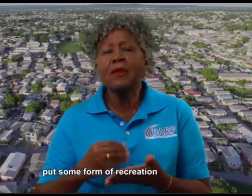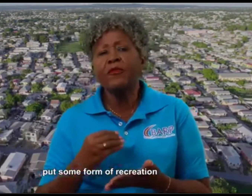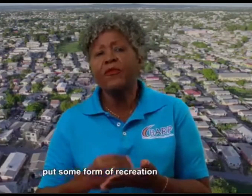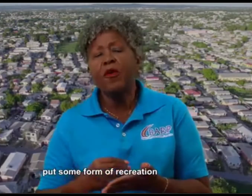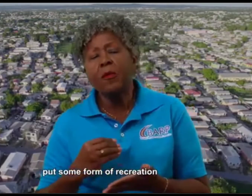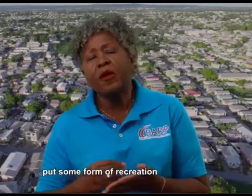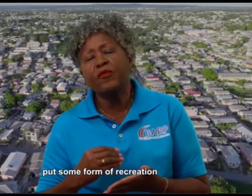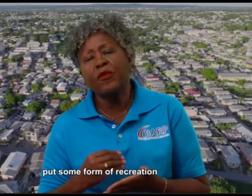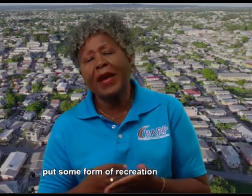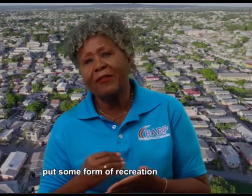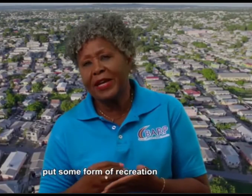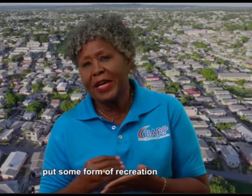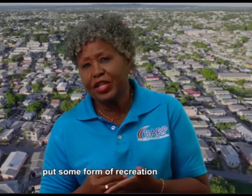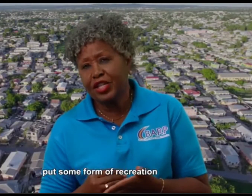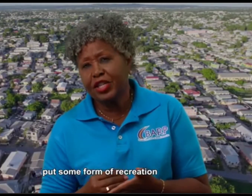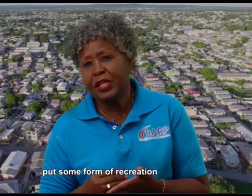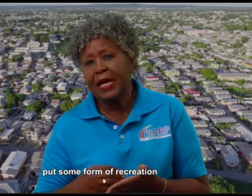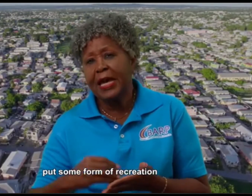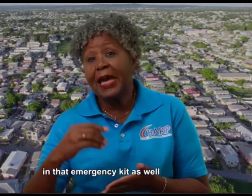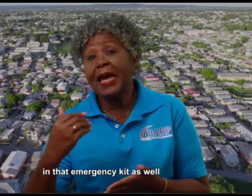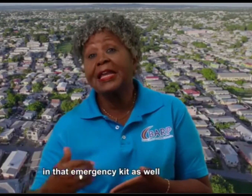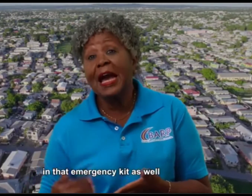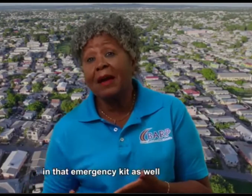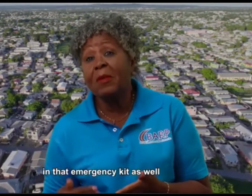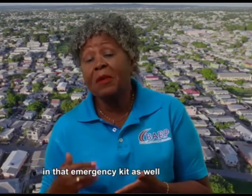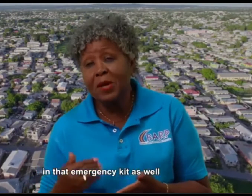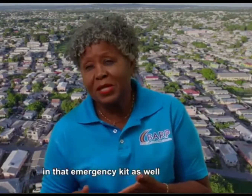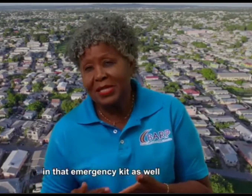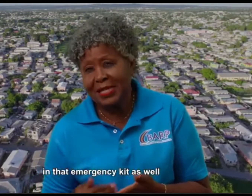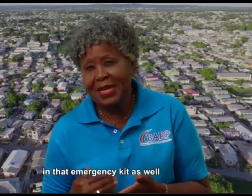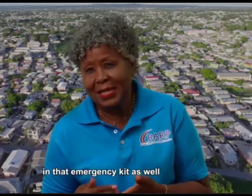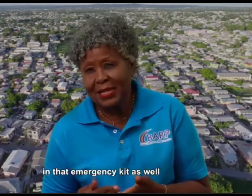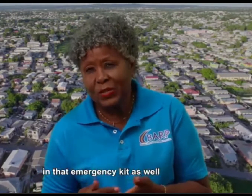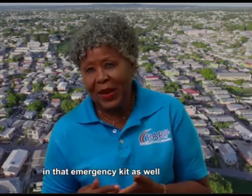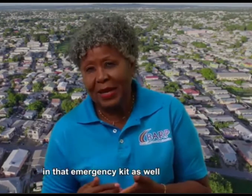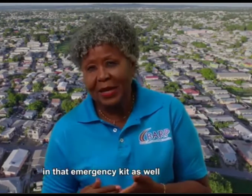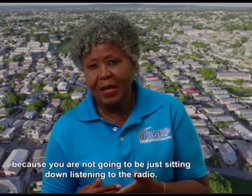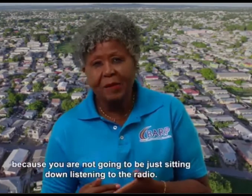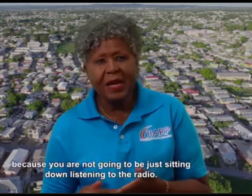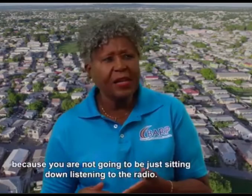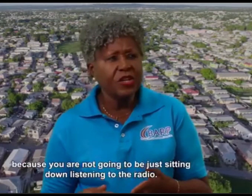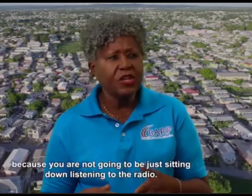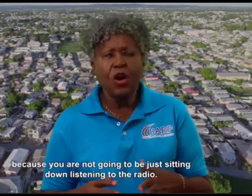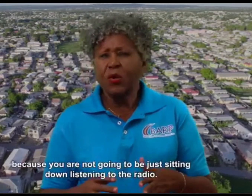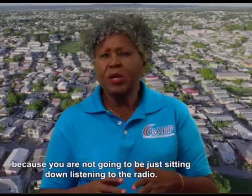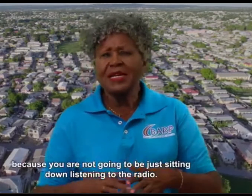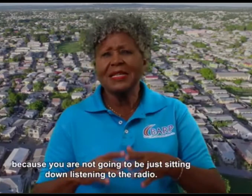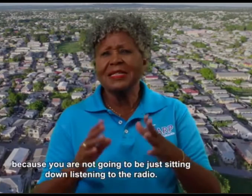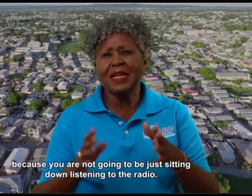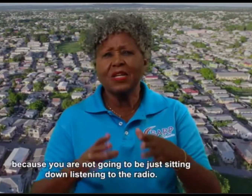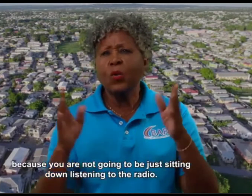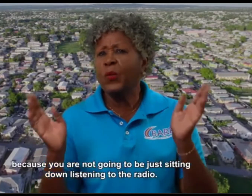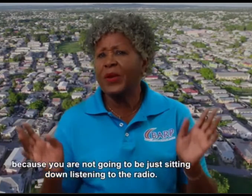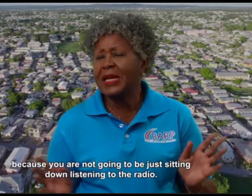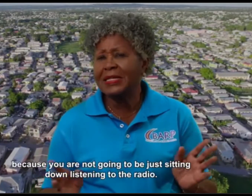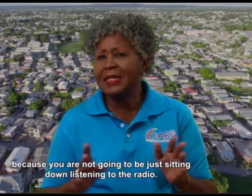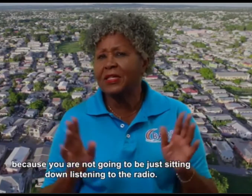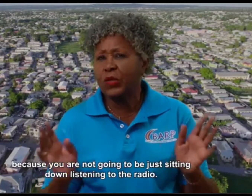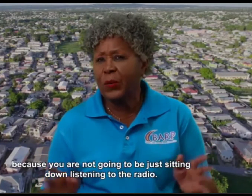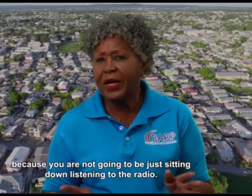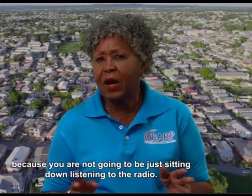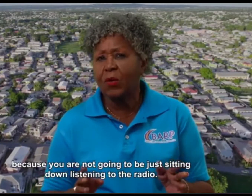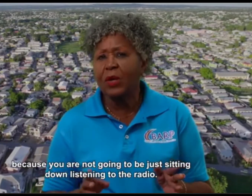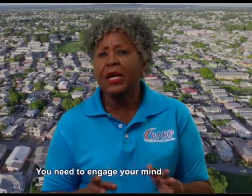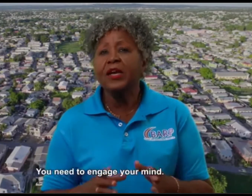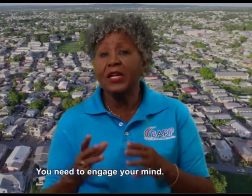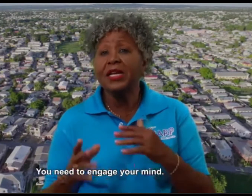put some form of recreation in that emergency kit as well. Because you're not going to be just sitting down listening